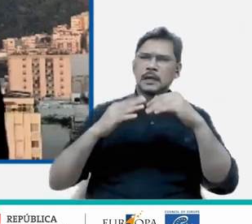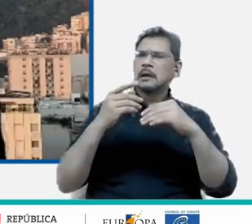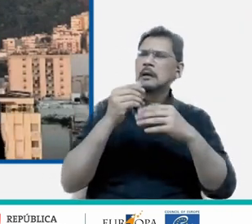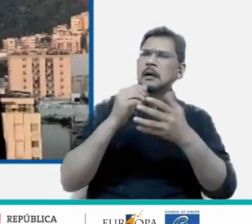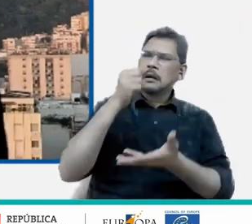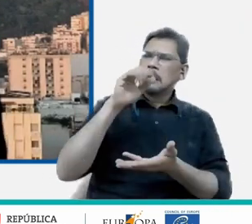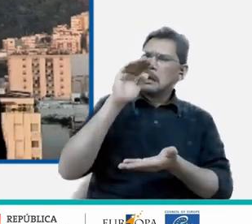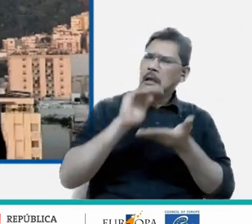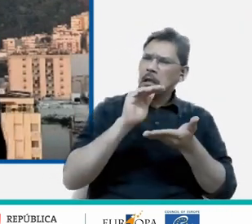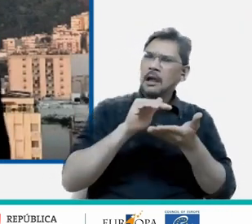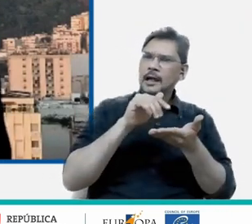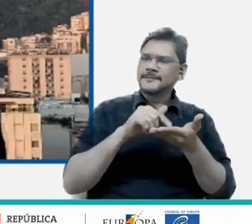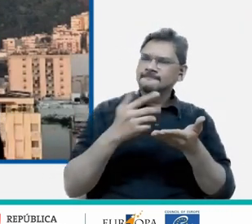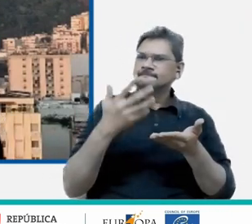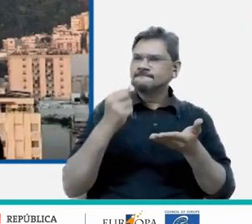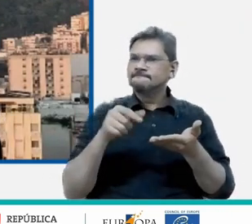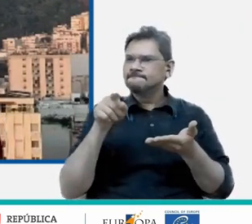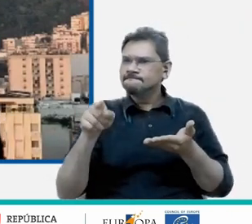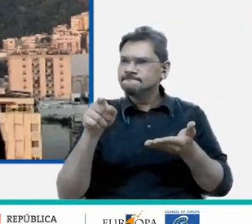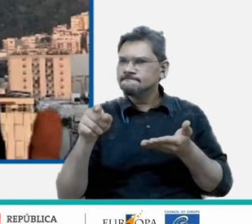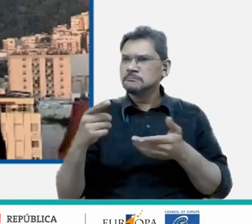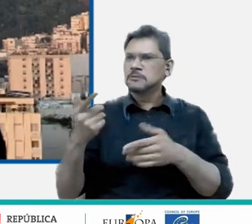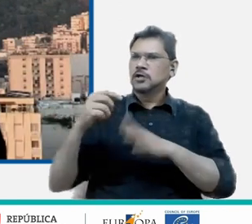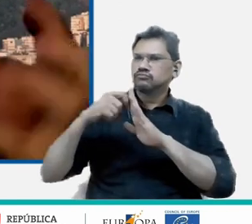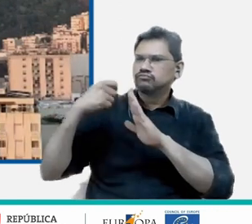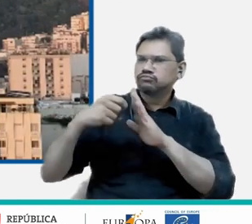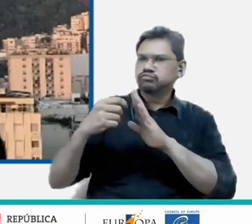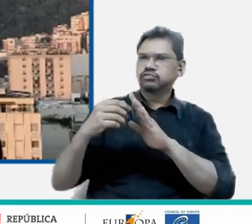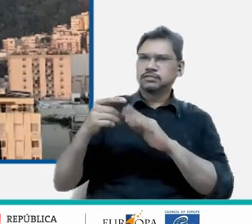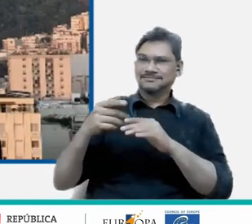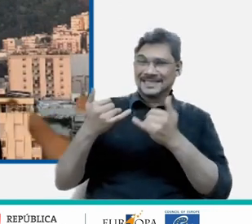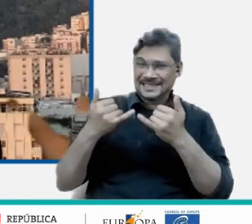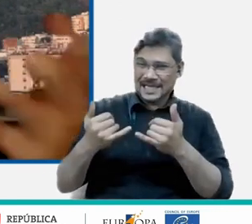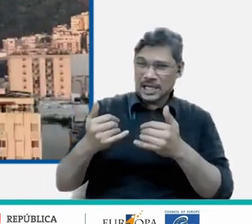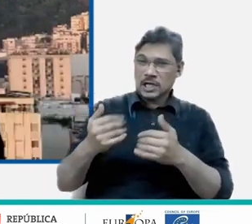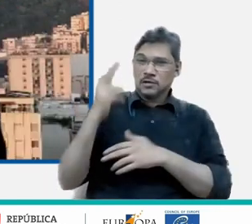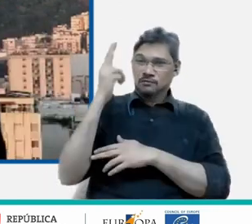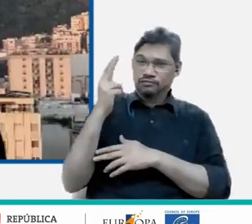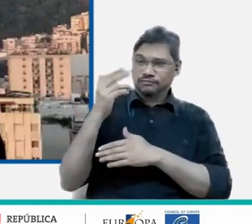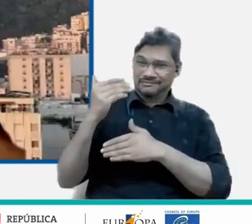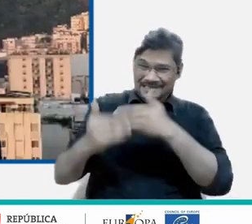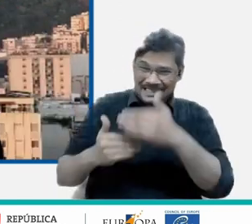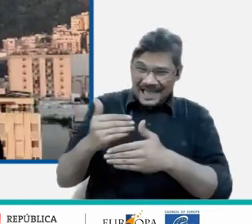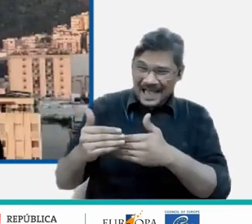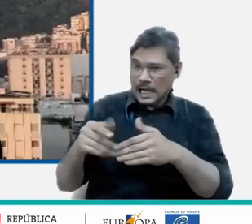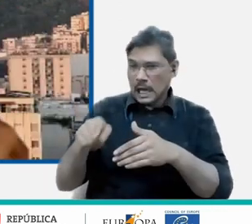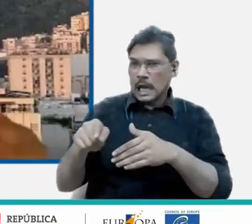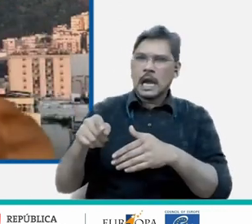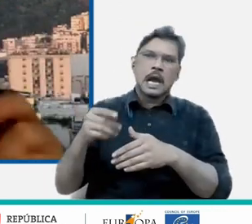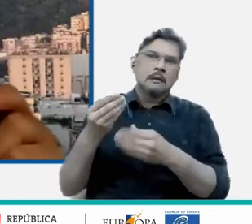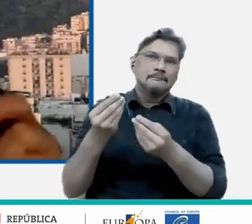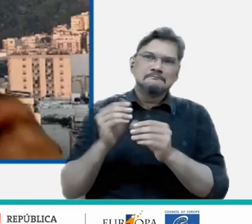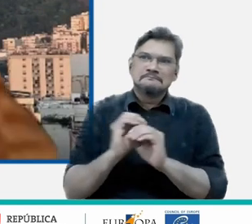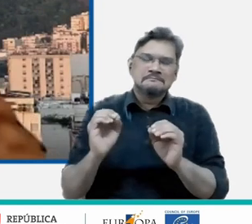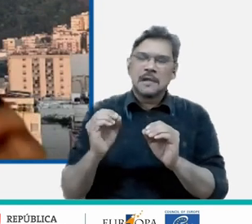stage project development. So basically, a lot of cities, they have ideas, they know what they want to do, they want to implement, but